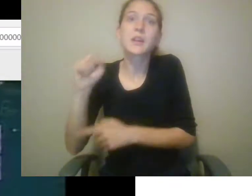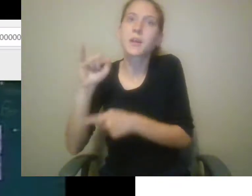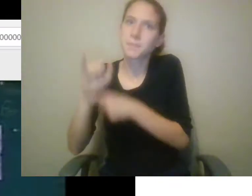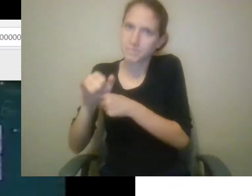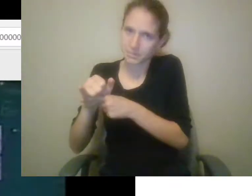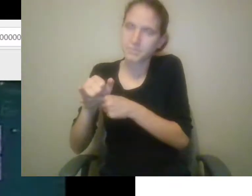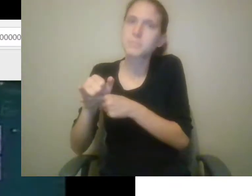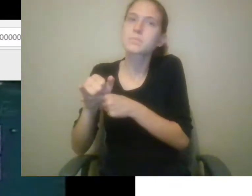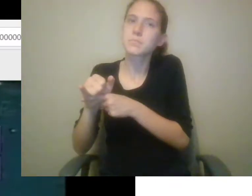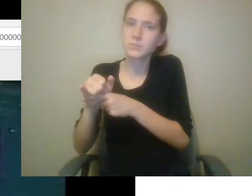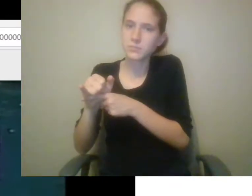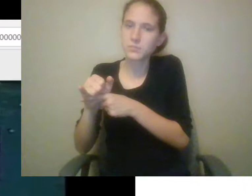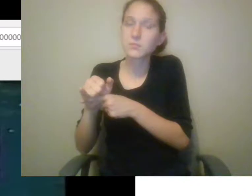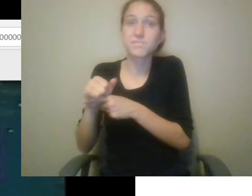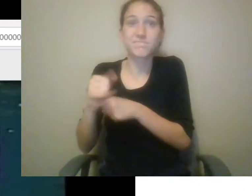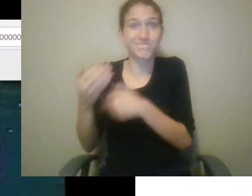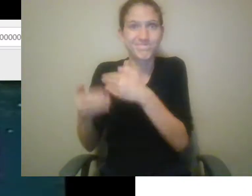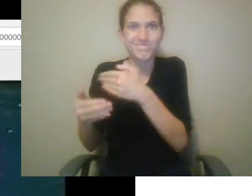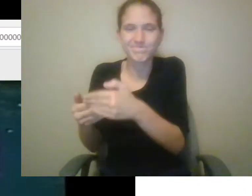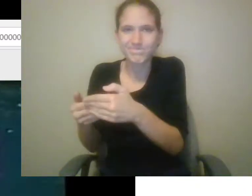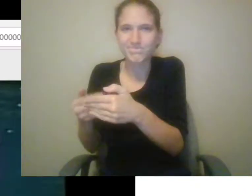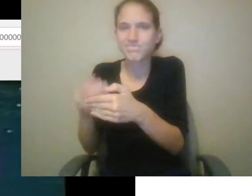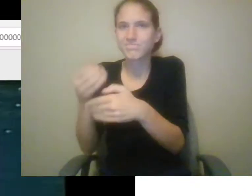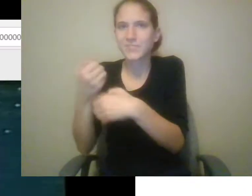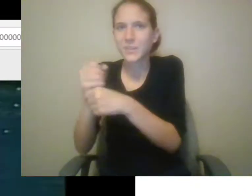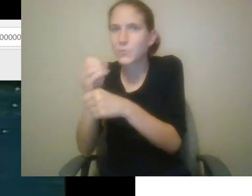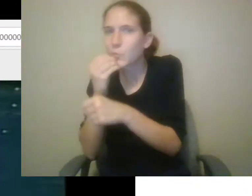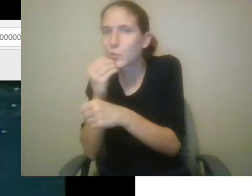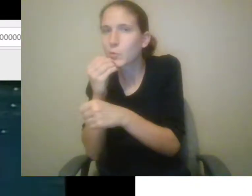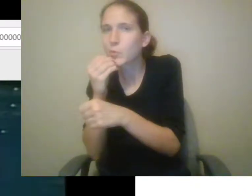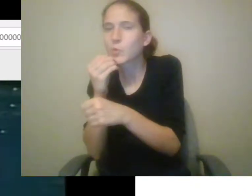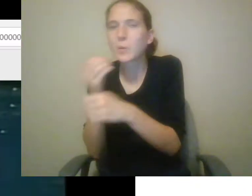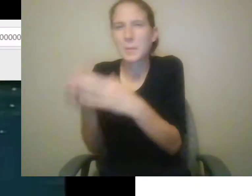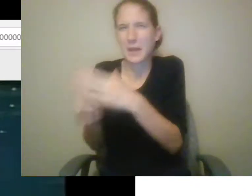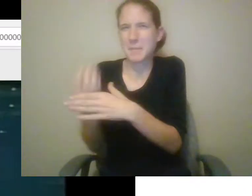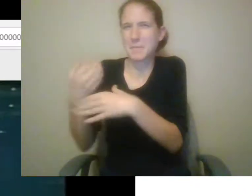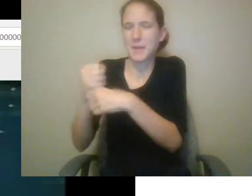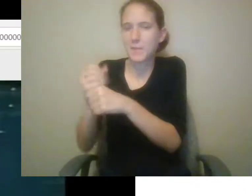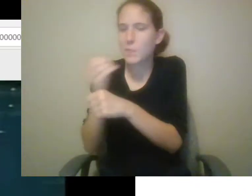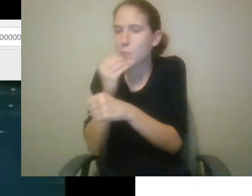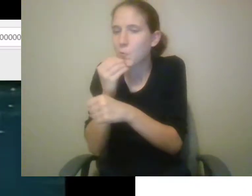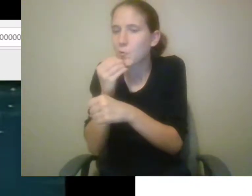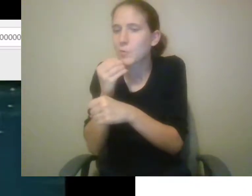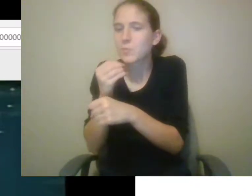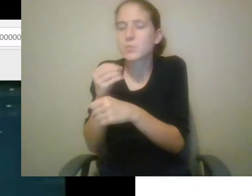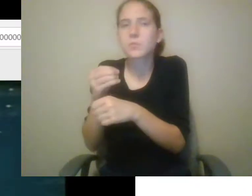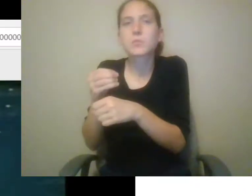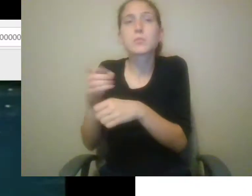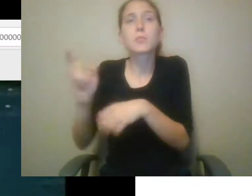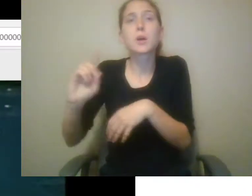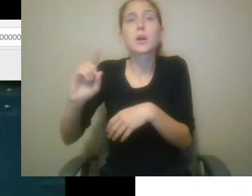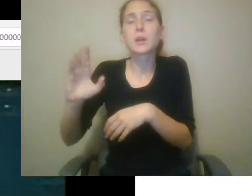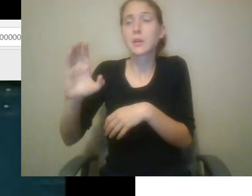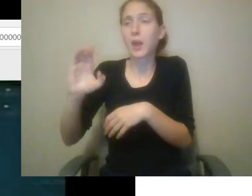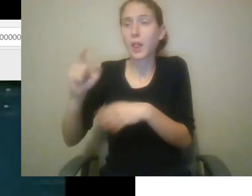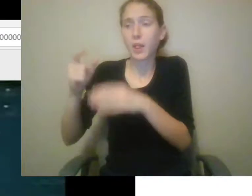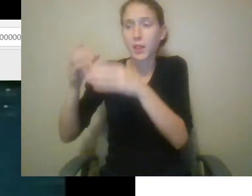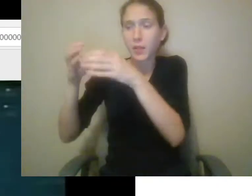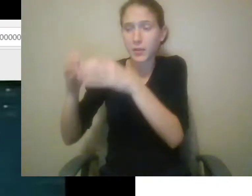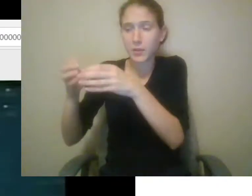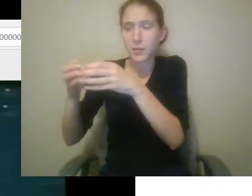occur, we would not exist. It's very simple. If the chloroplasts did not exist in the plant